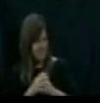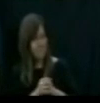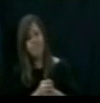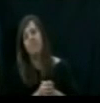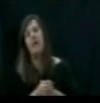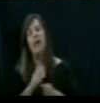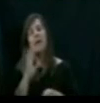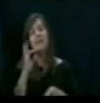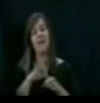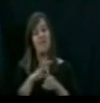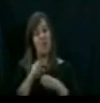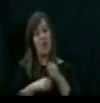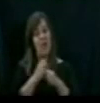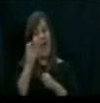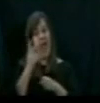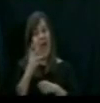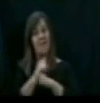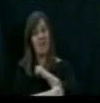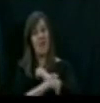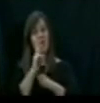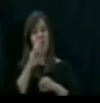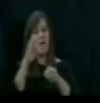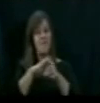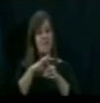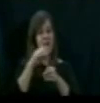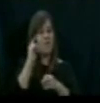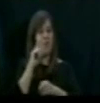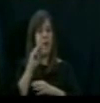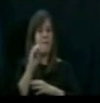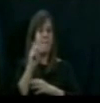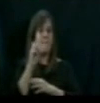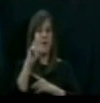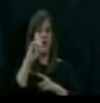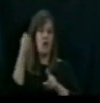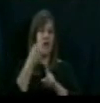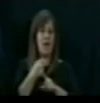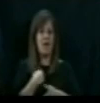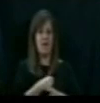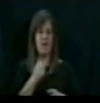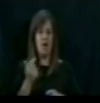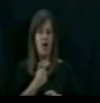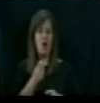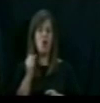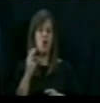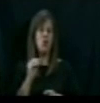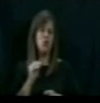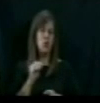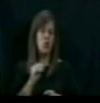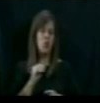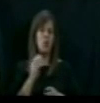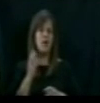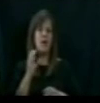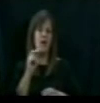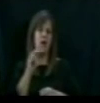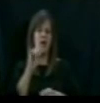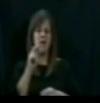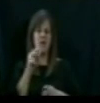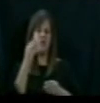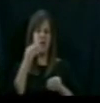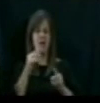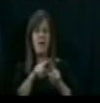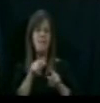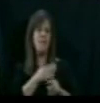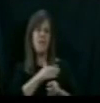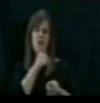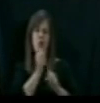election year where half the country is voting for a meteor to strike us all, so contention sells. But please, don't create division that